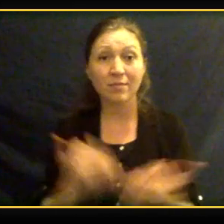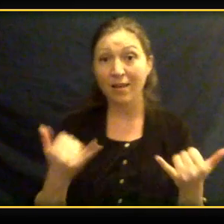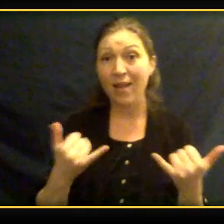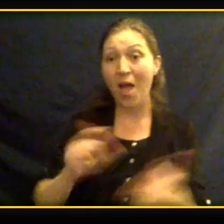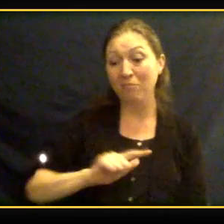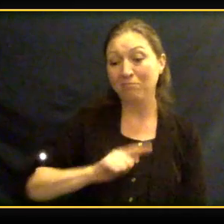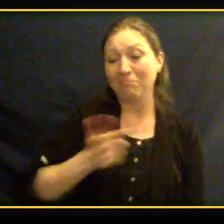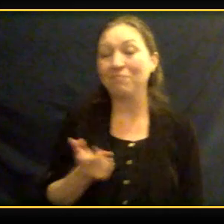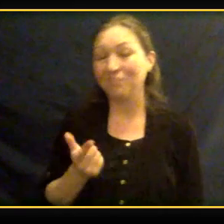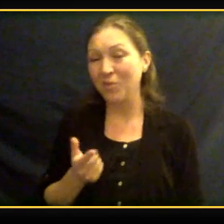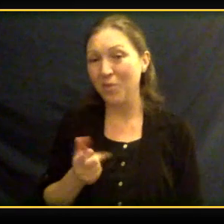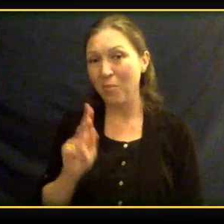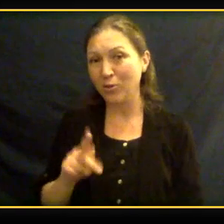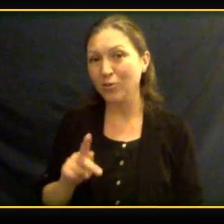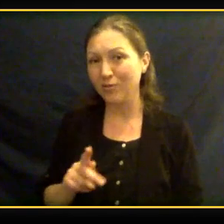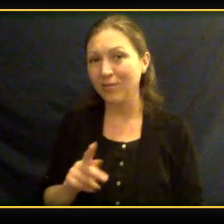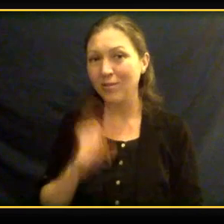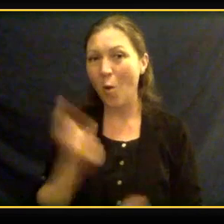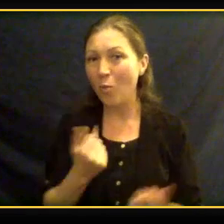with disabilities.